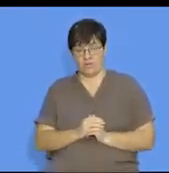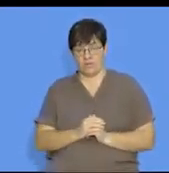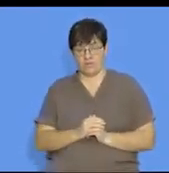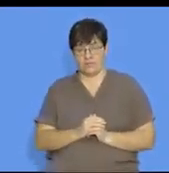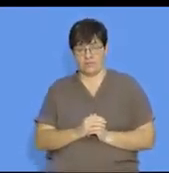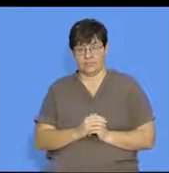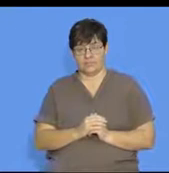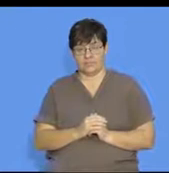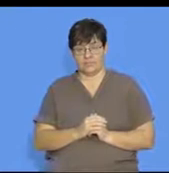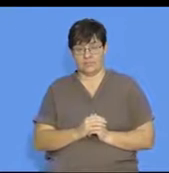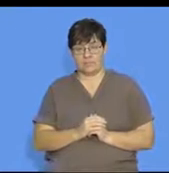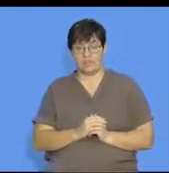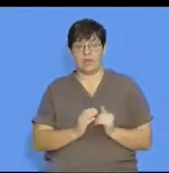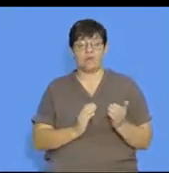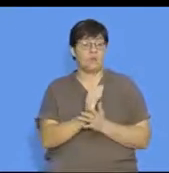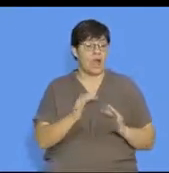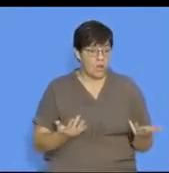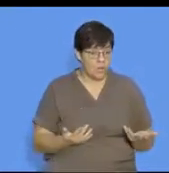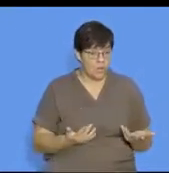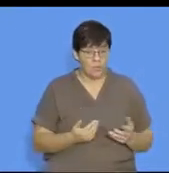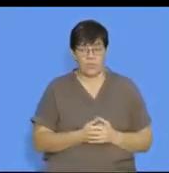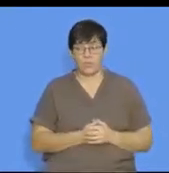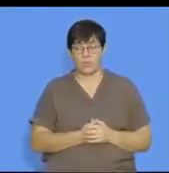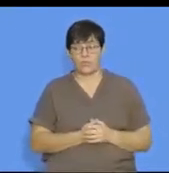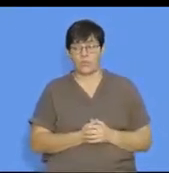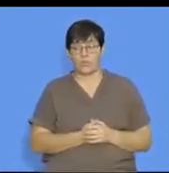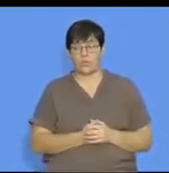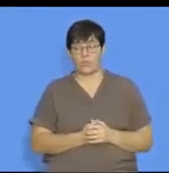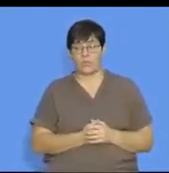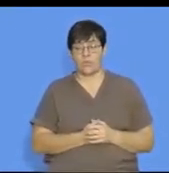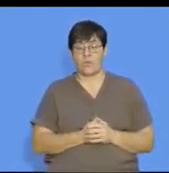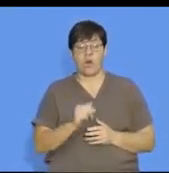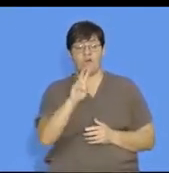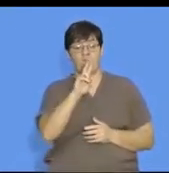increased, okay? We increase current by decreasing the